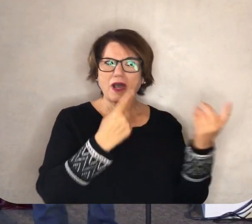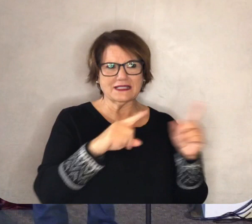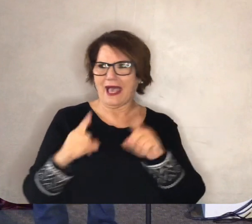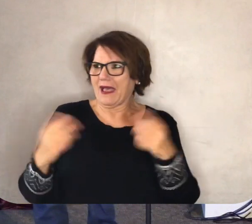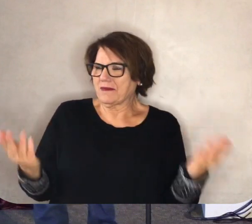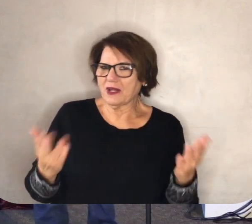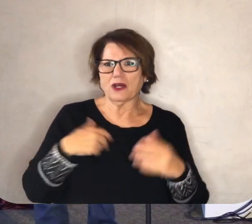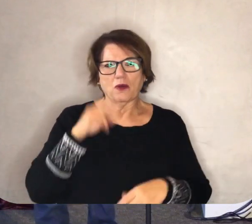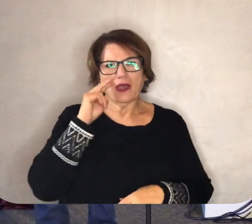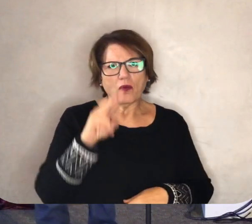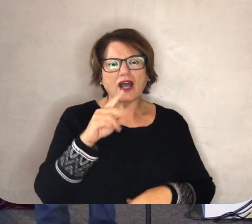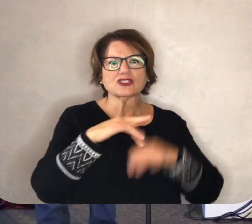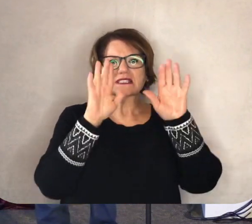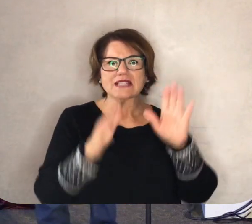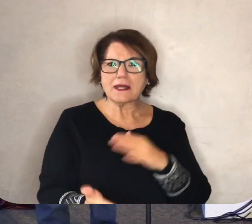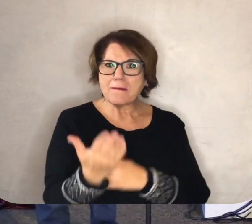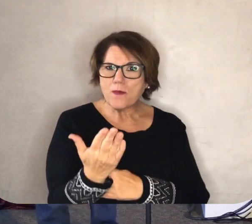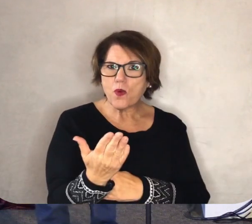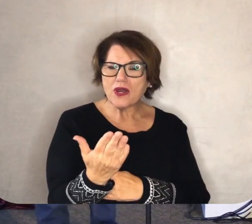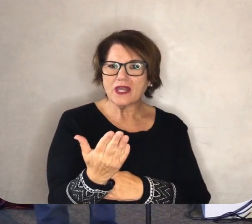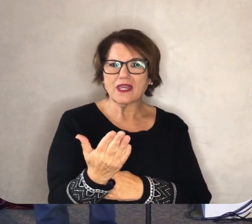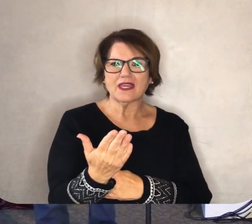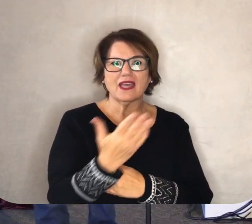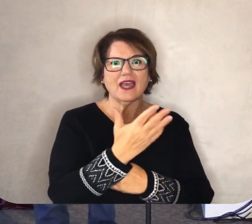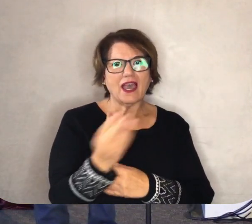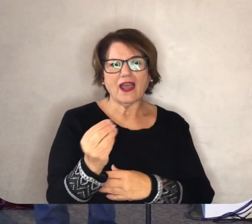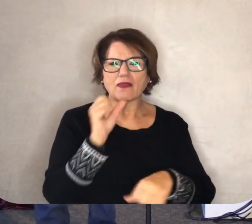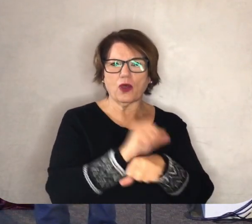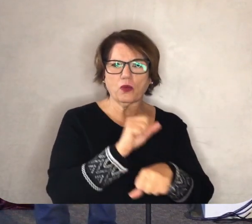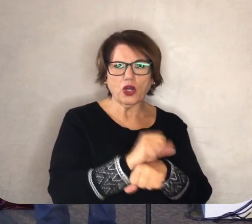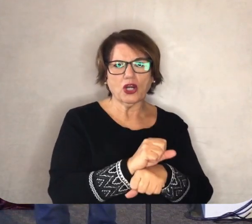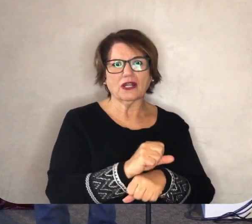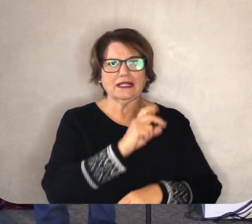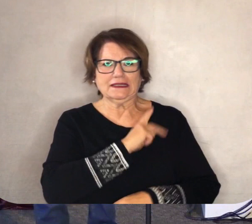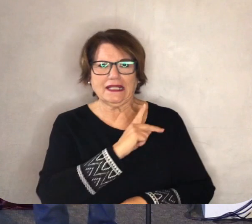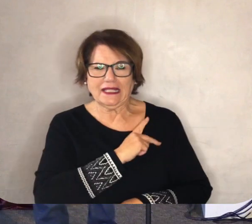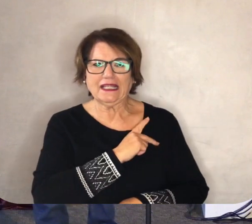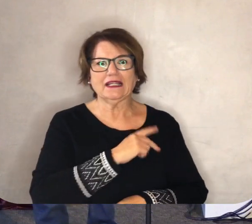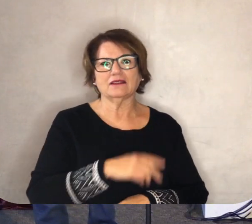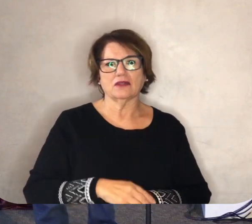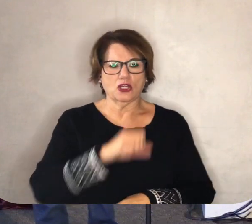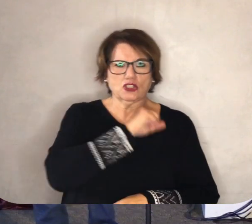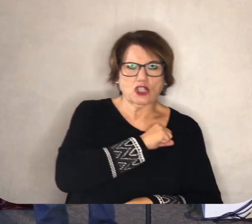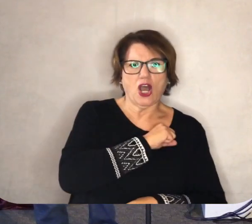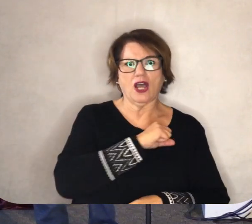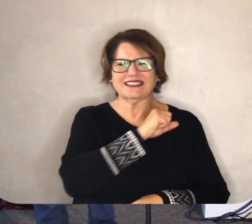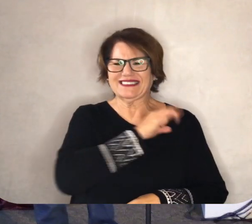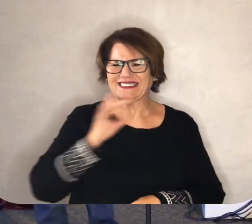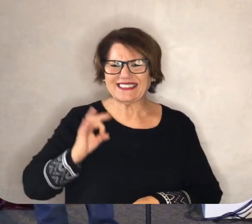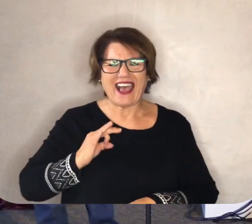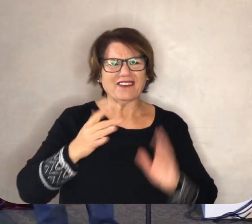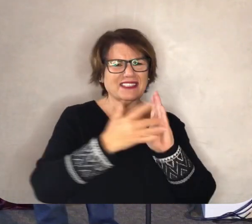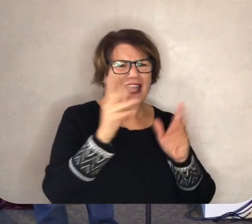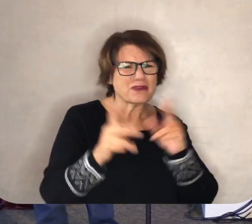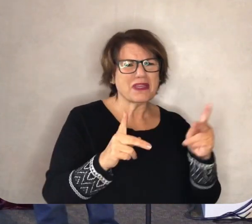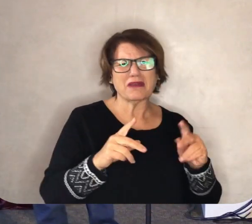here. We watch every Sunday morning, and the work of Keenan, Sean, the staff, the tech people,